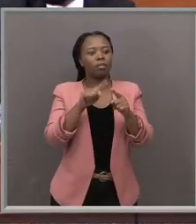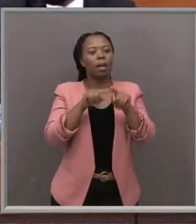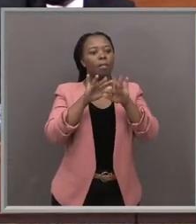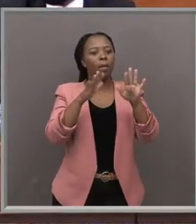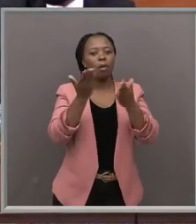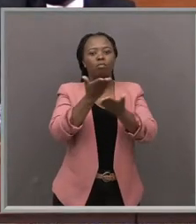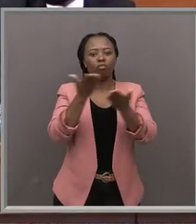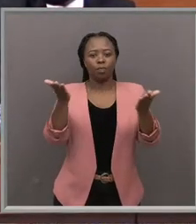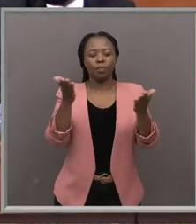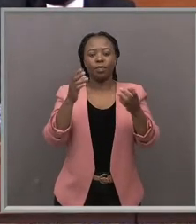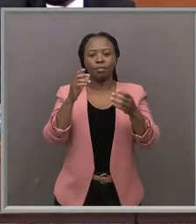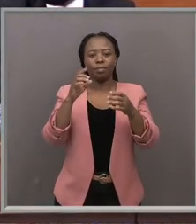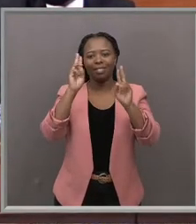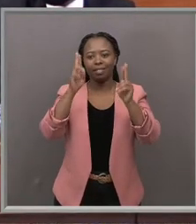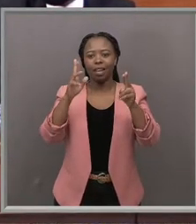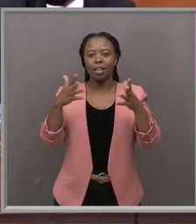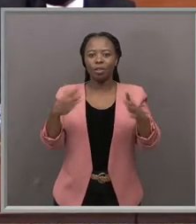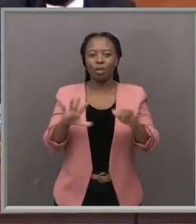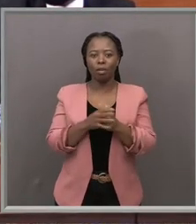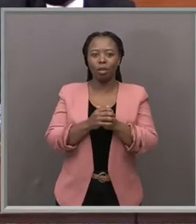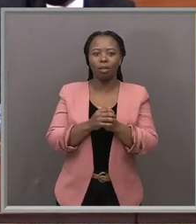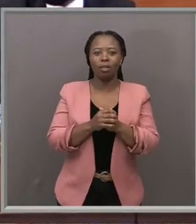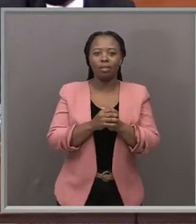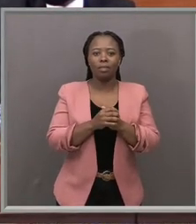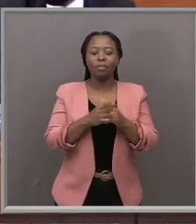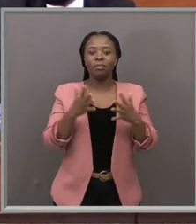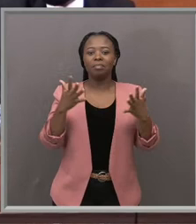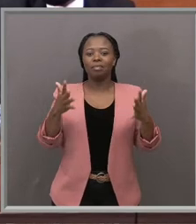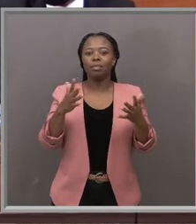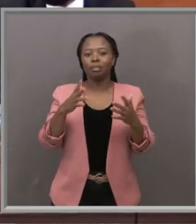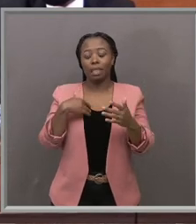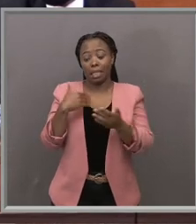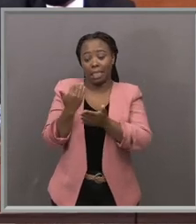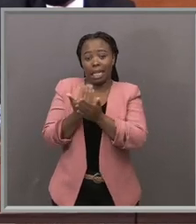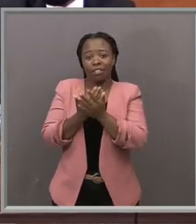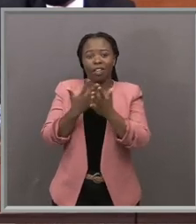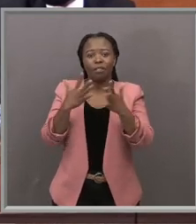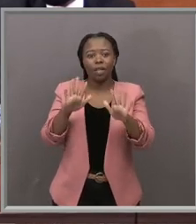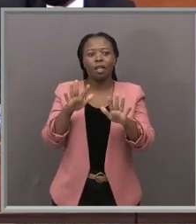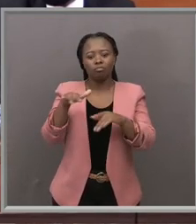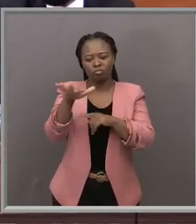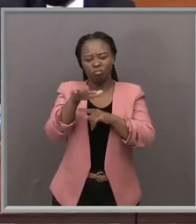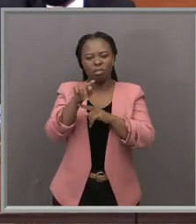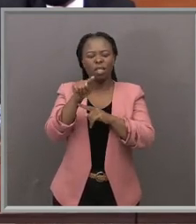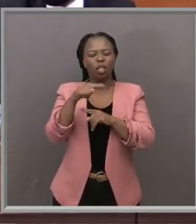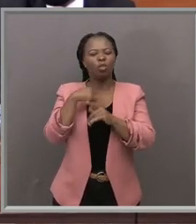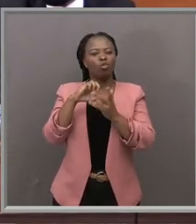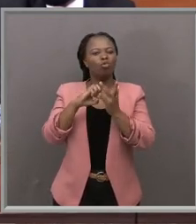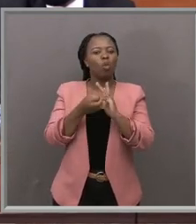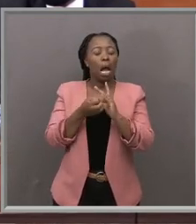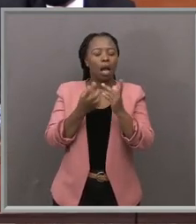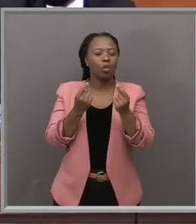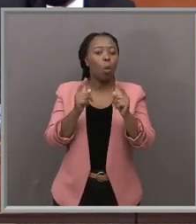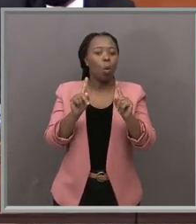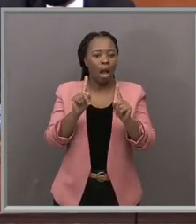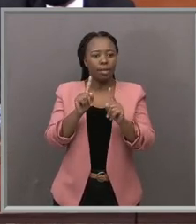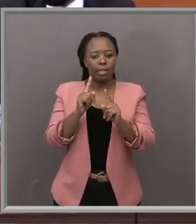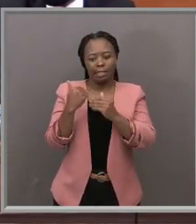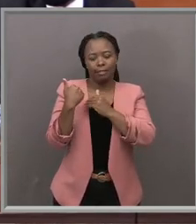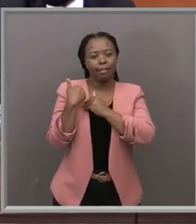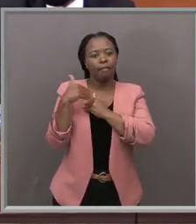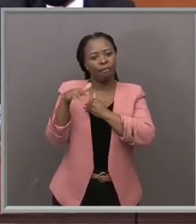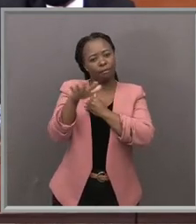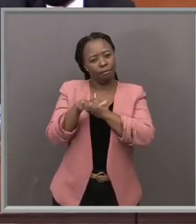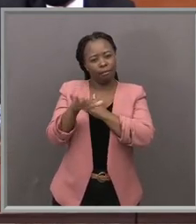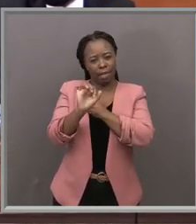died as we were sailing through this storm to try to get to safer shores.